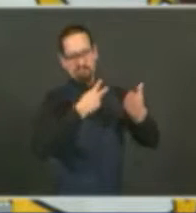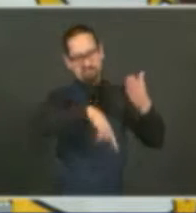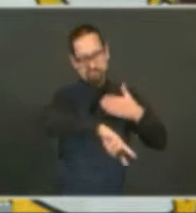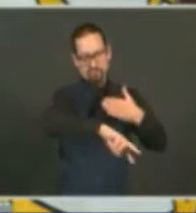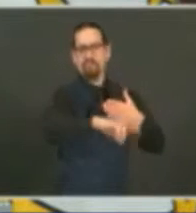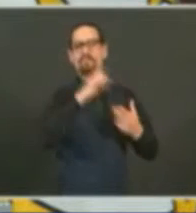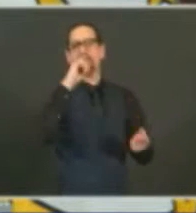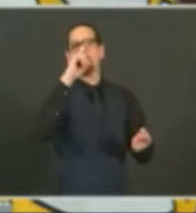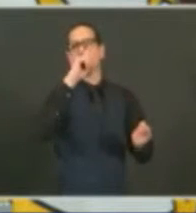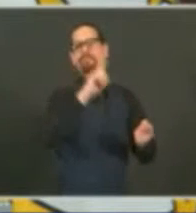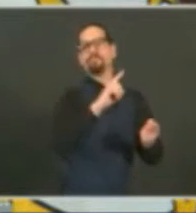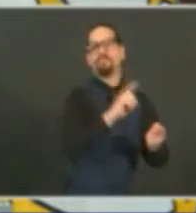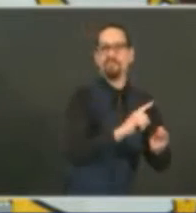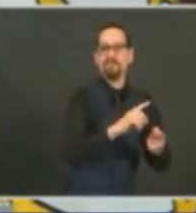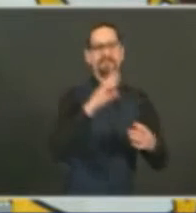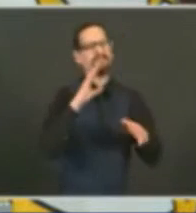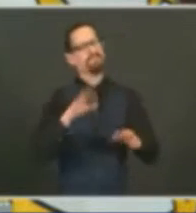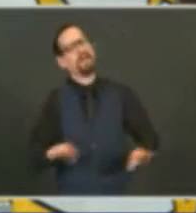vigilant.